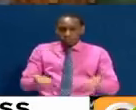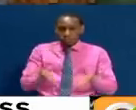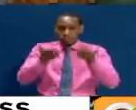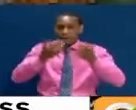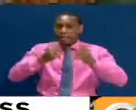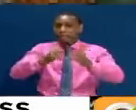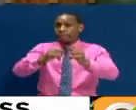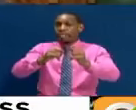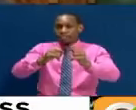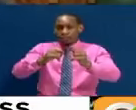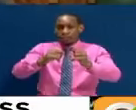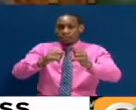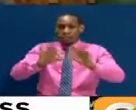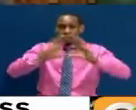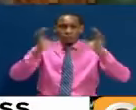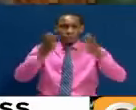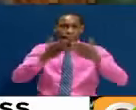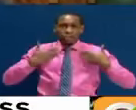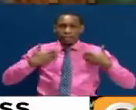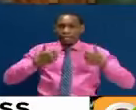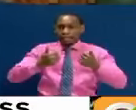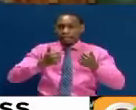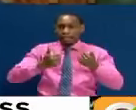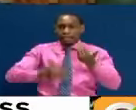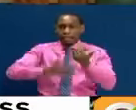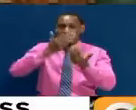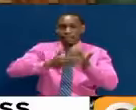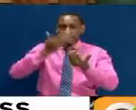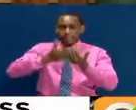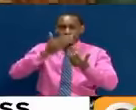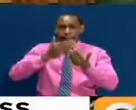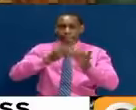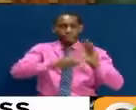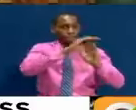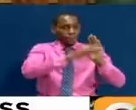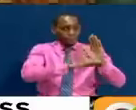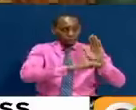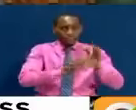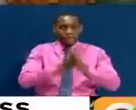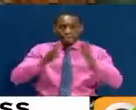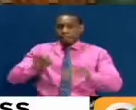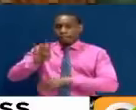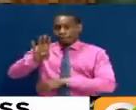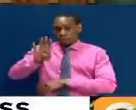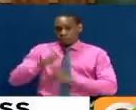our implementation of the universal health coverage pillar of our Big